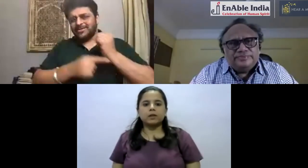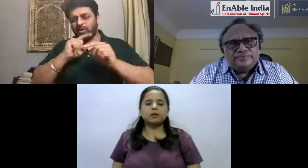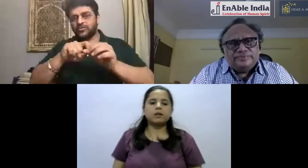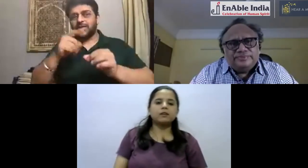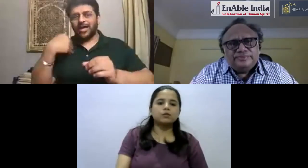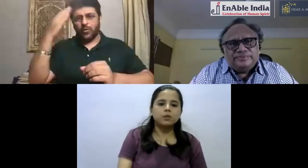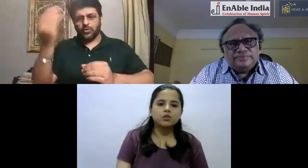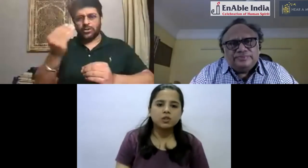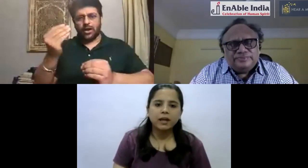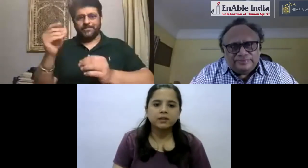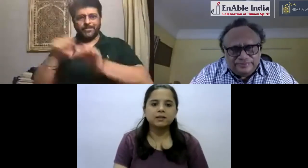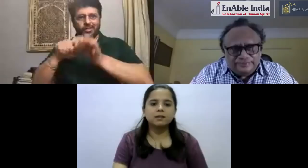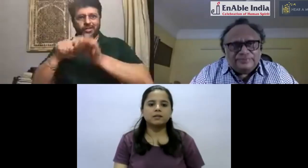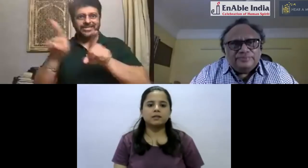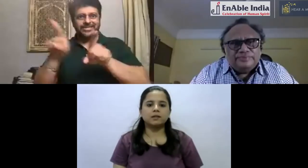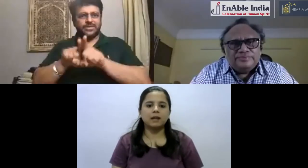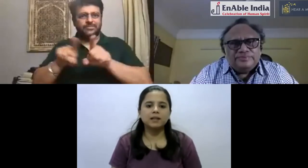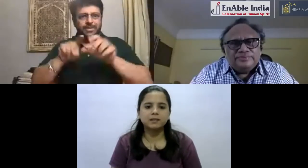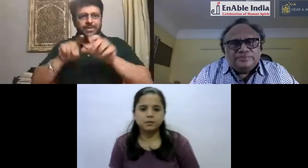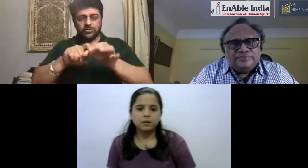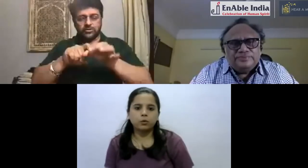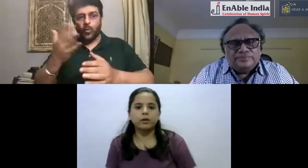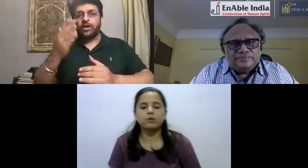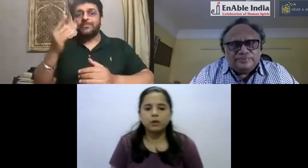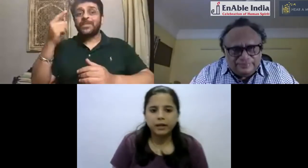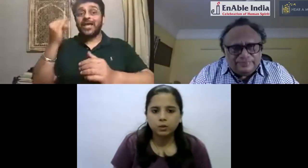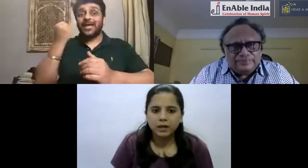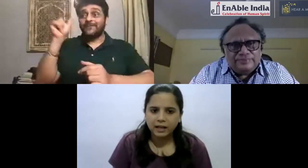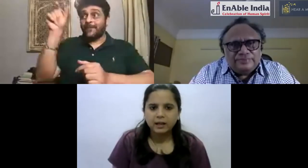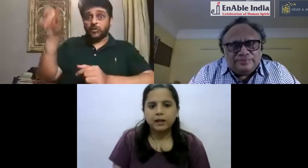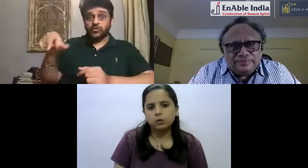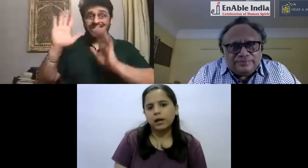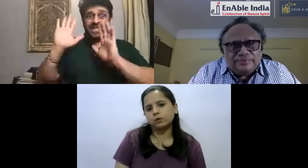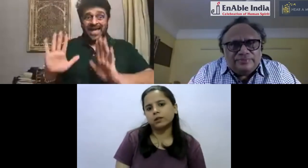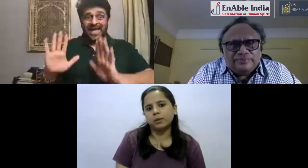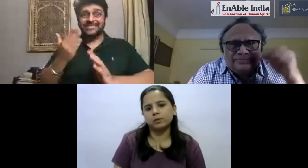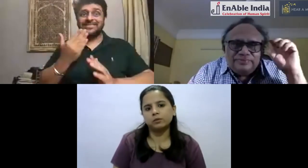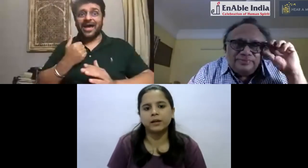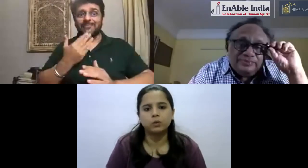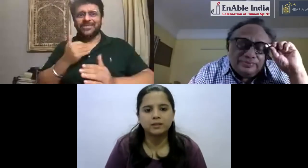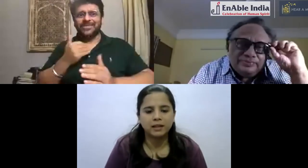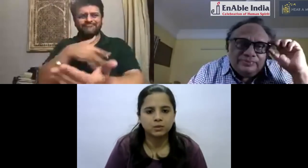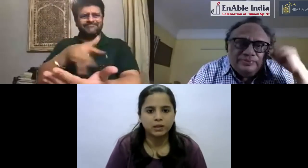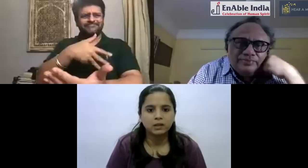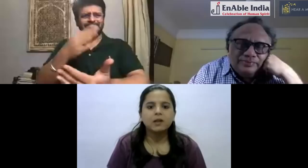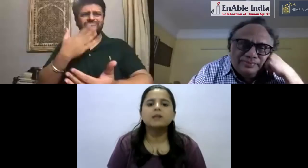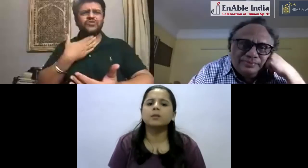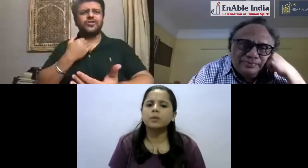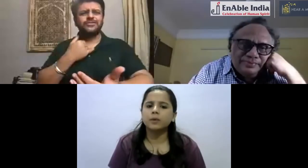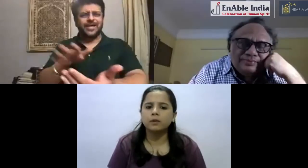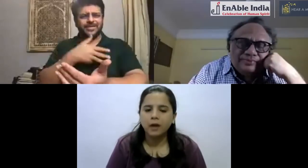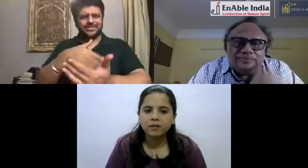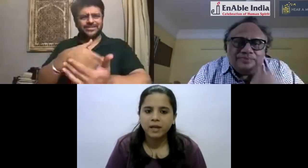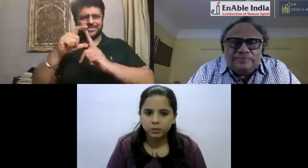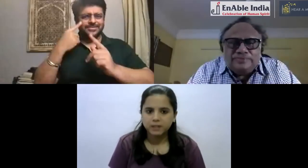Okay, thank you so much. And the last point I would like to ask, I know that people would like to ask as well. Some